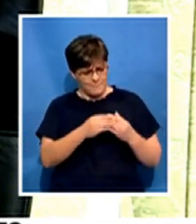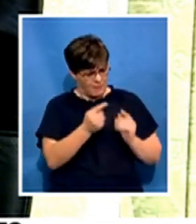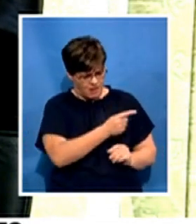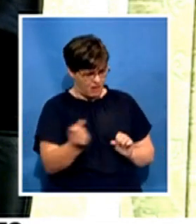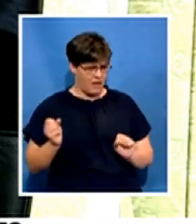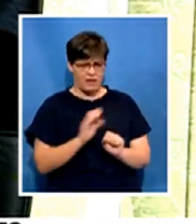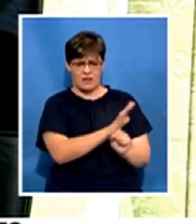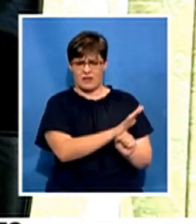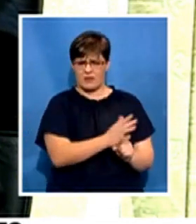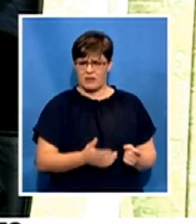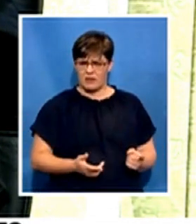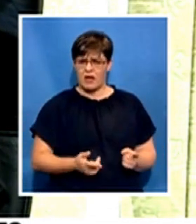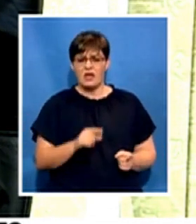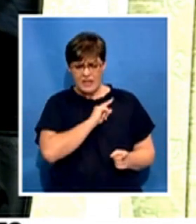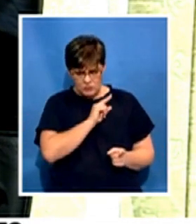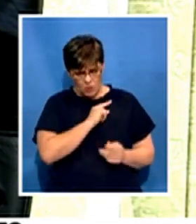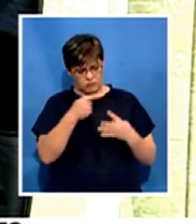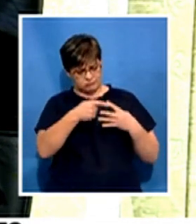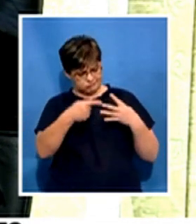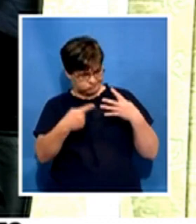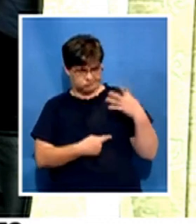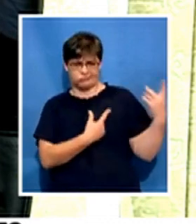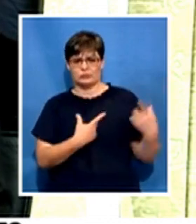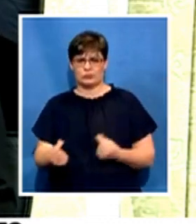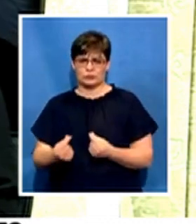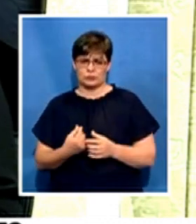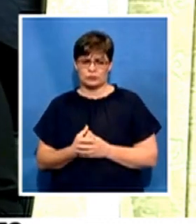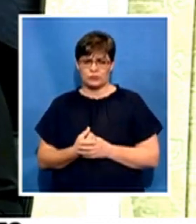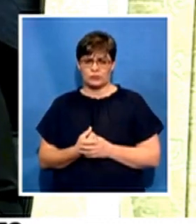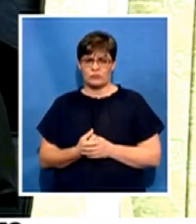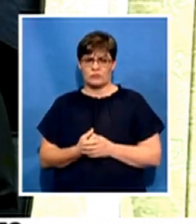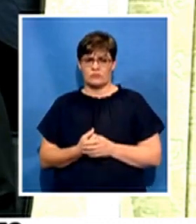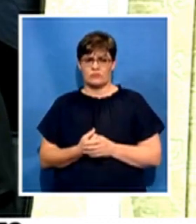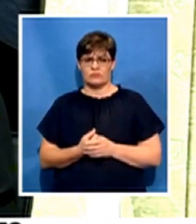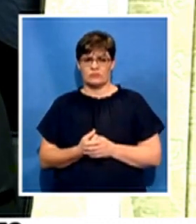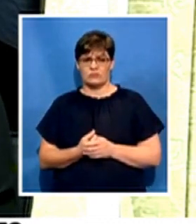to take in relation to those issues.